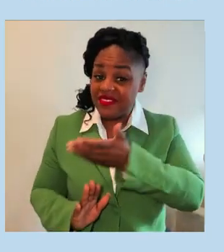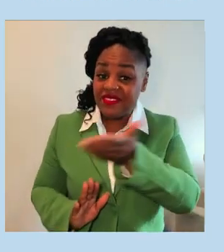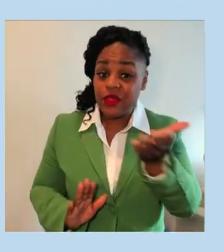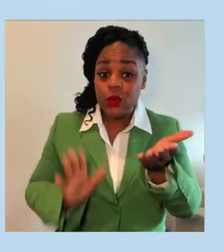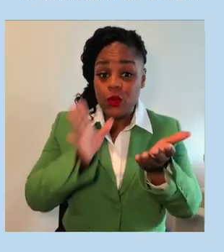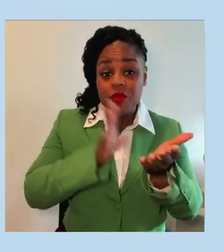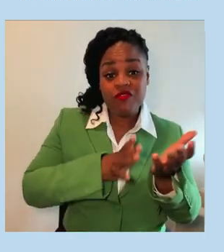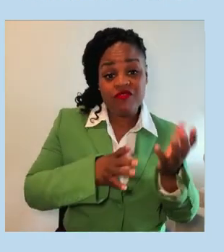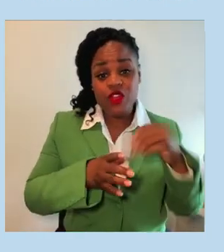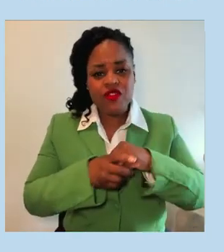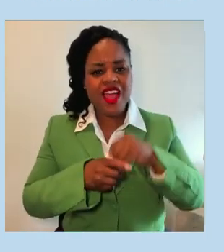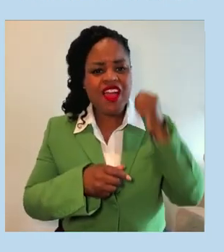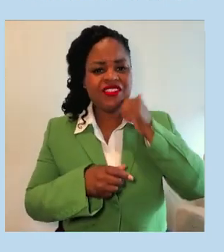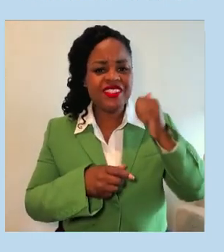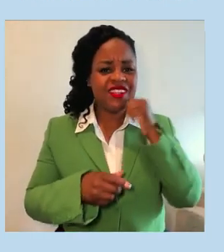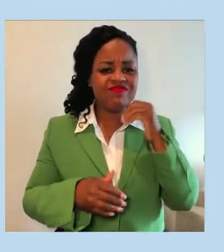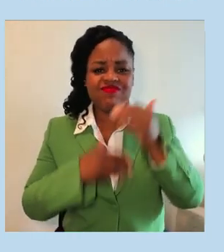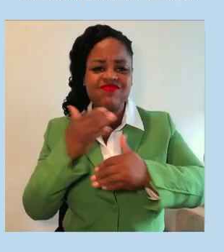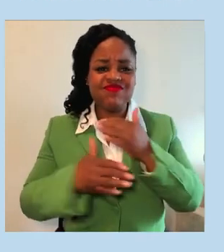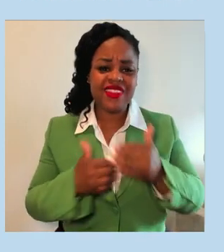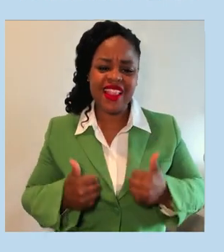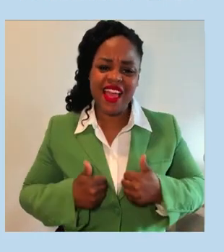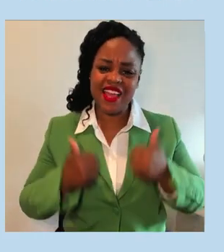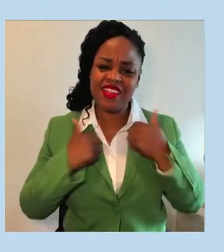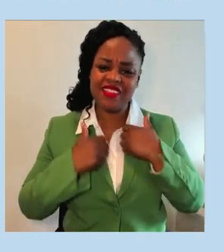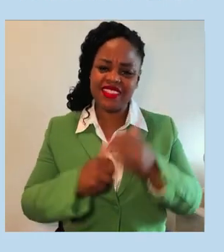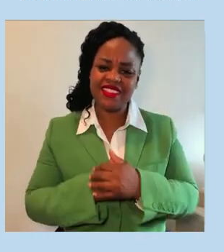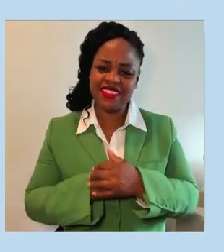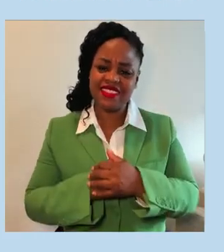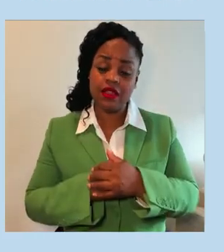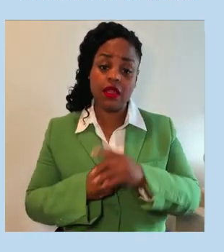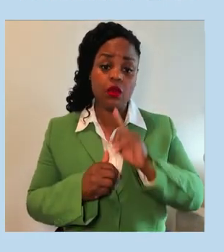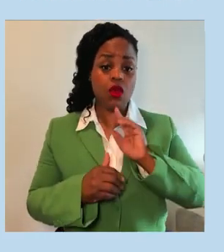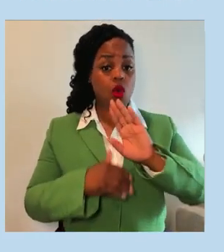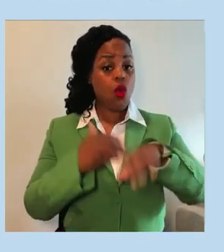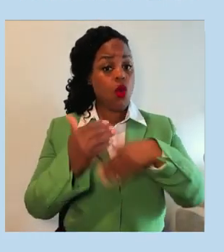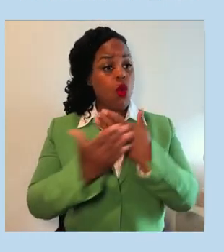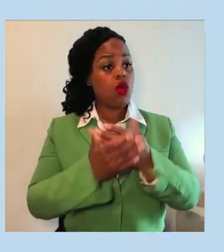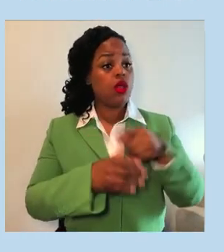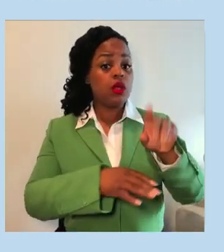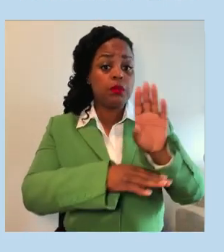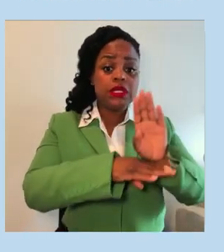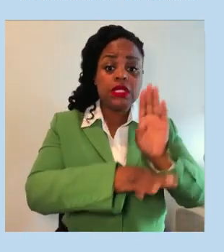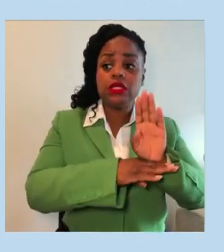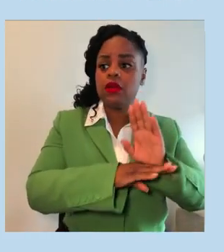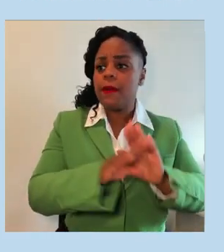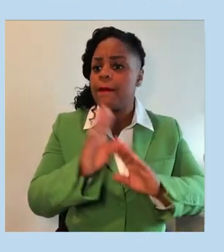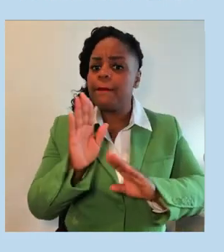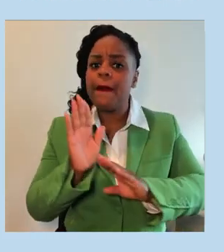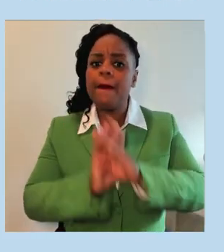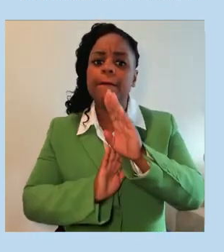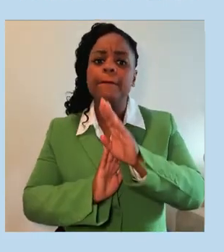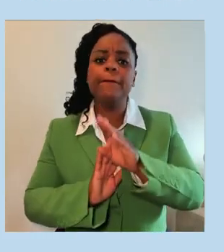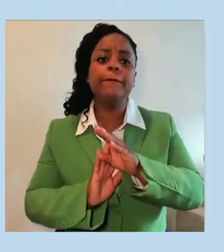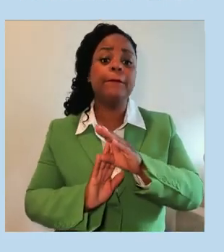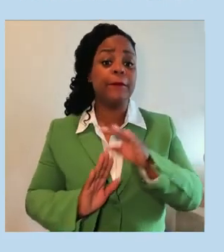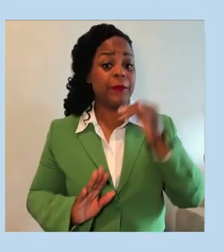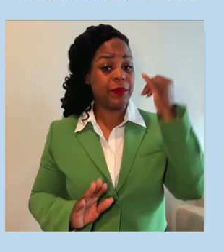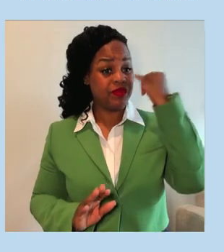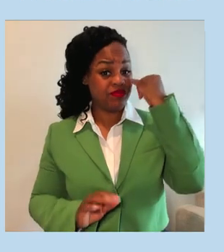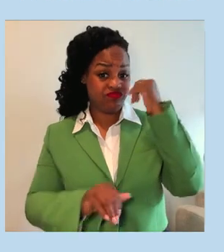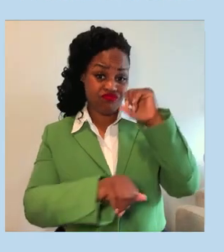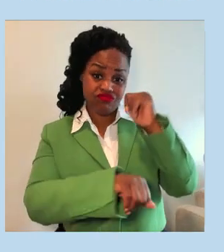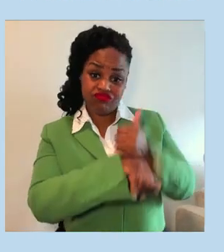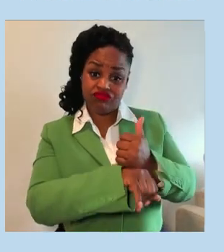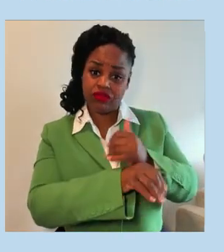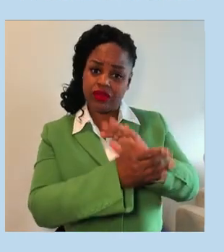women are equally represented. Peace deals are more likely to last when women are at the negotiating table. And countries with high levels